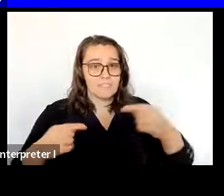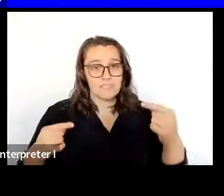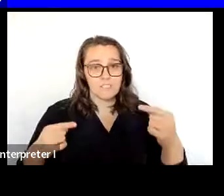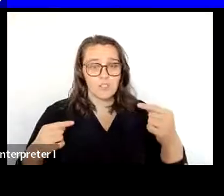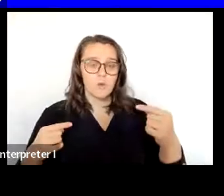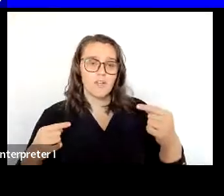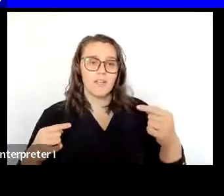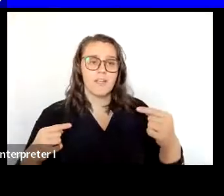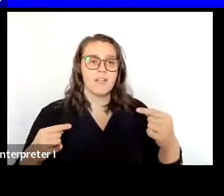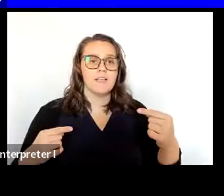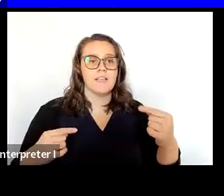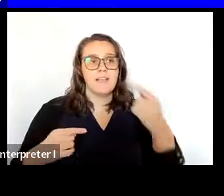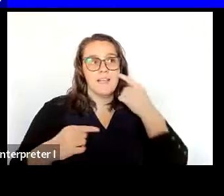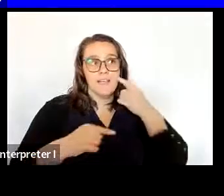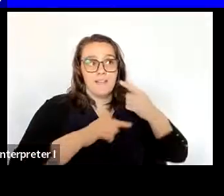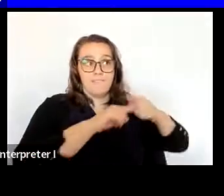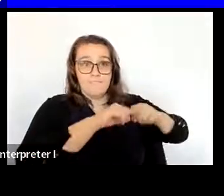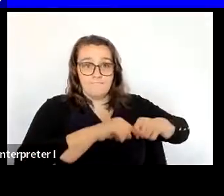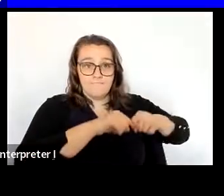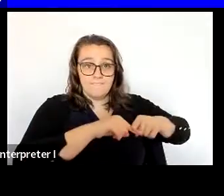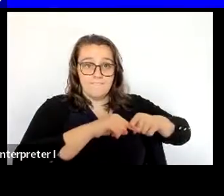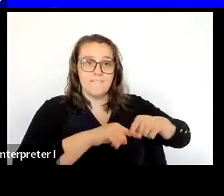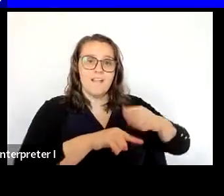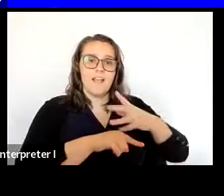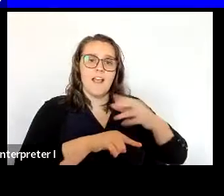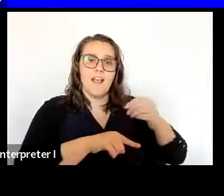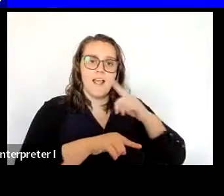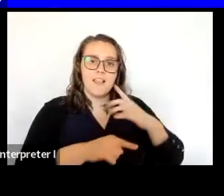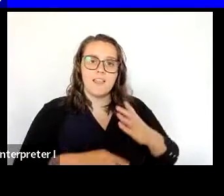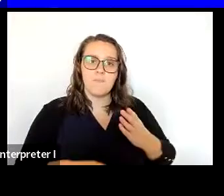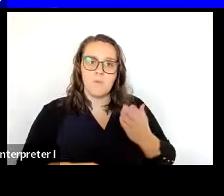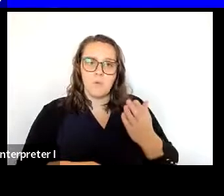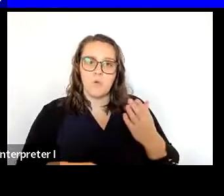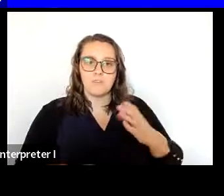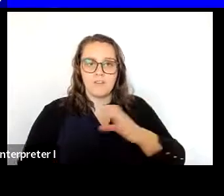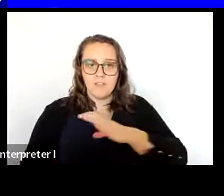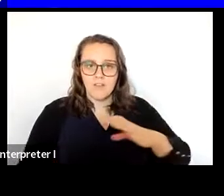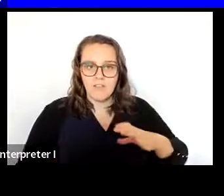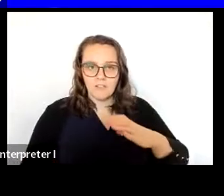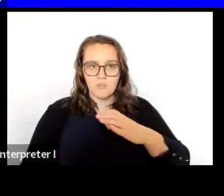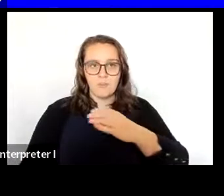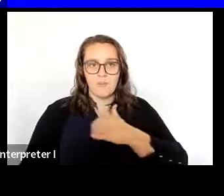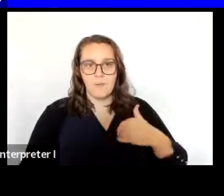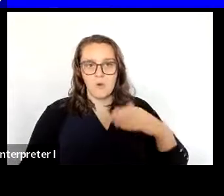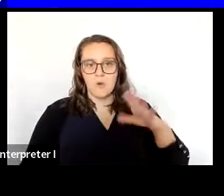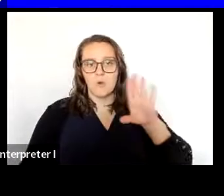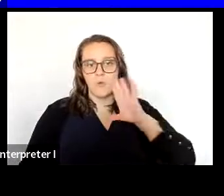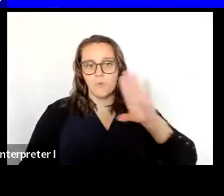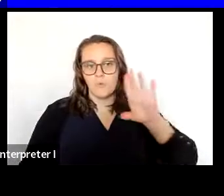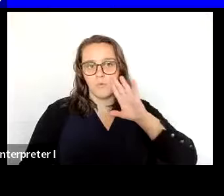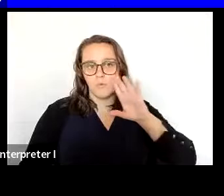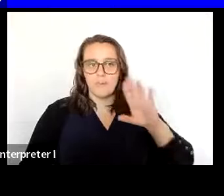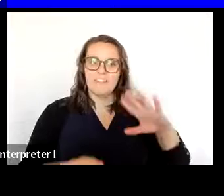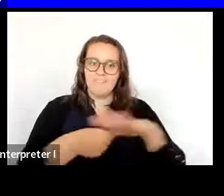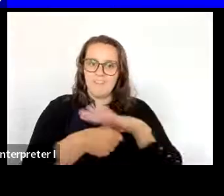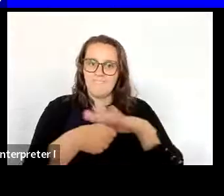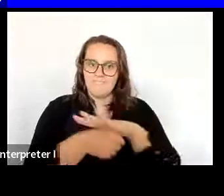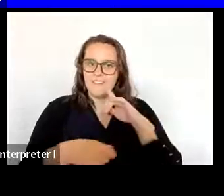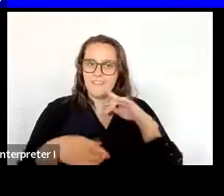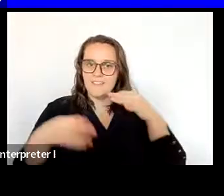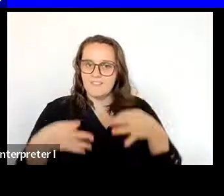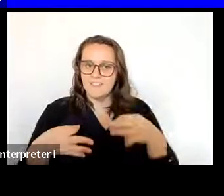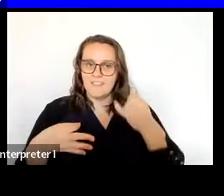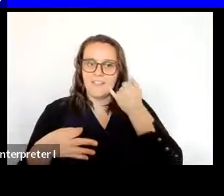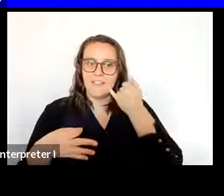the ward council member who introduces the proposed naming, should be sufficient to make a determination of whether to approve